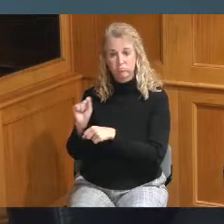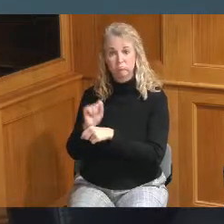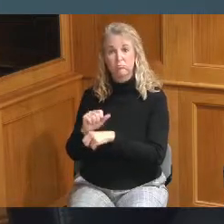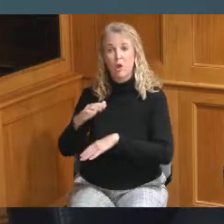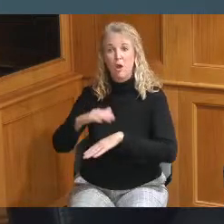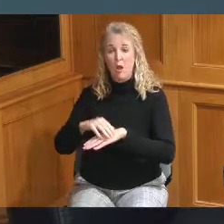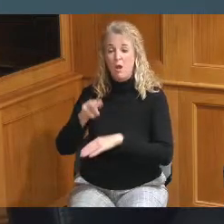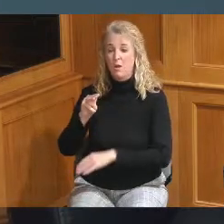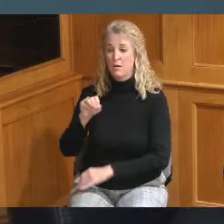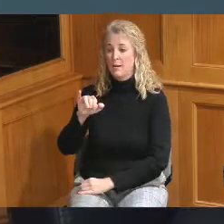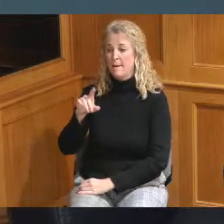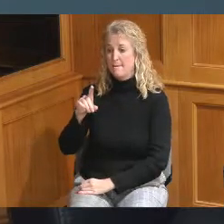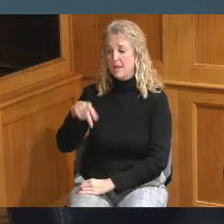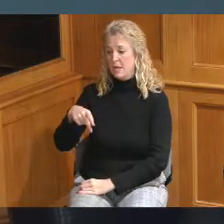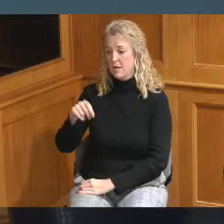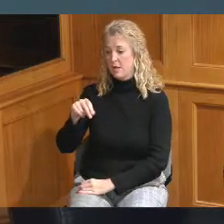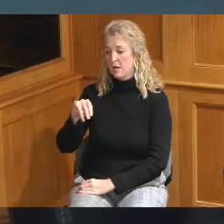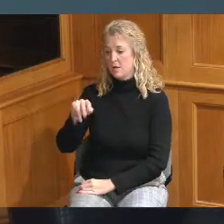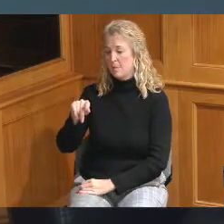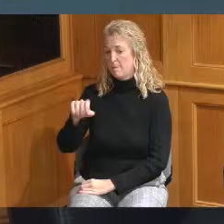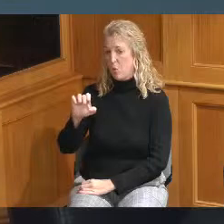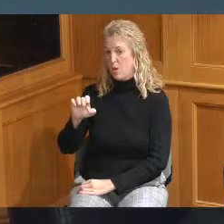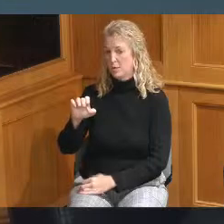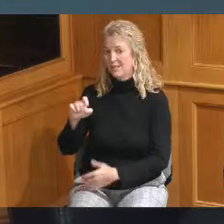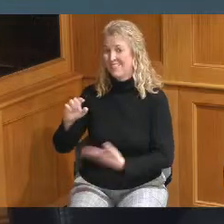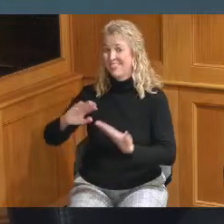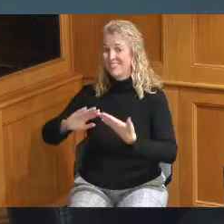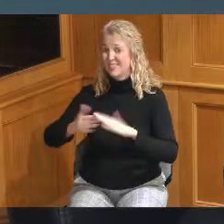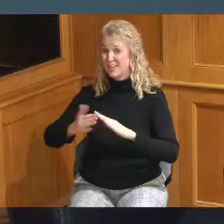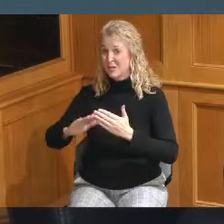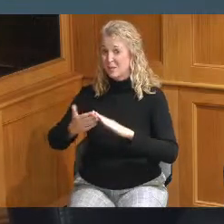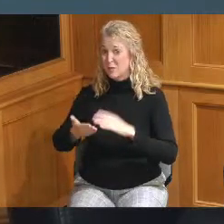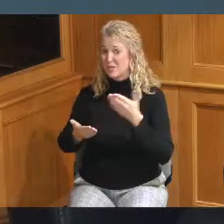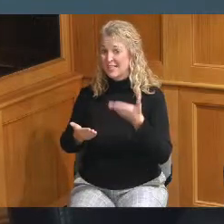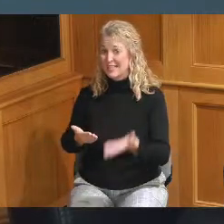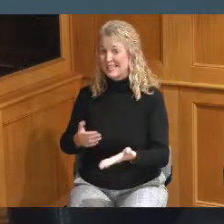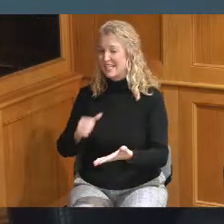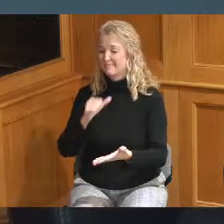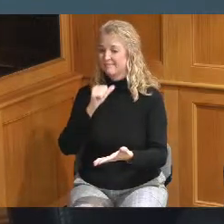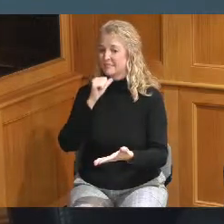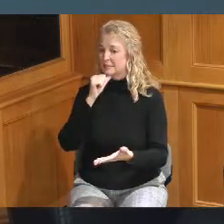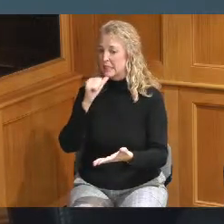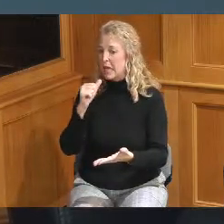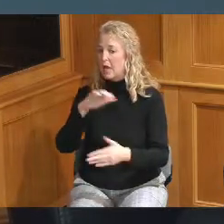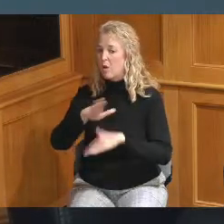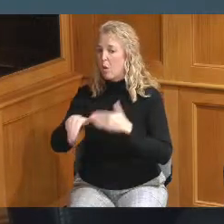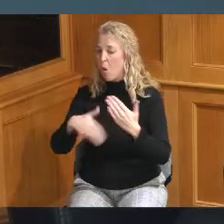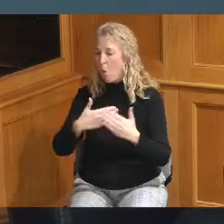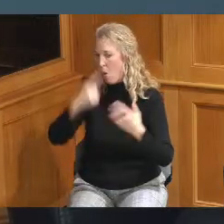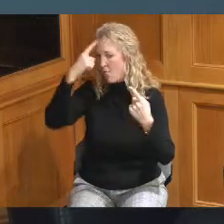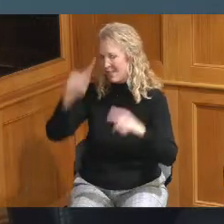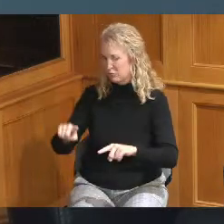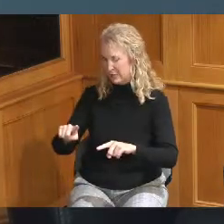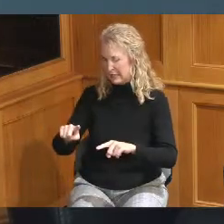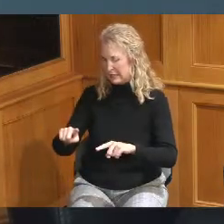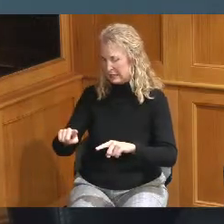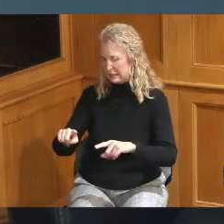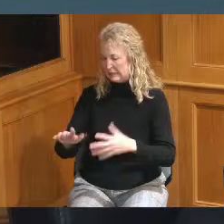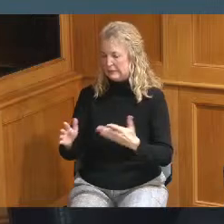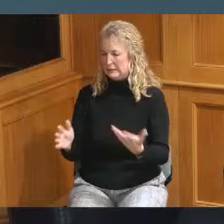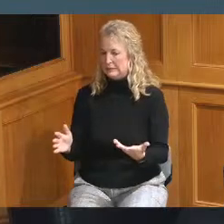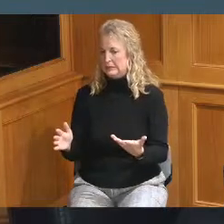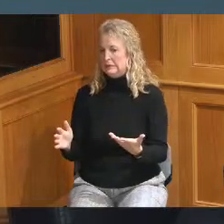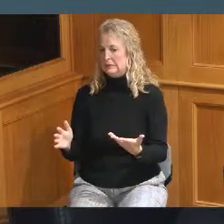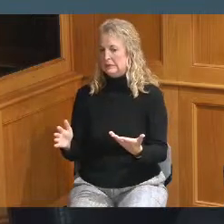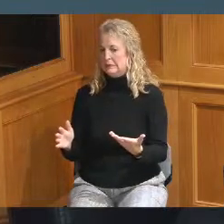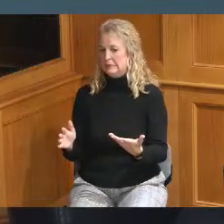Midpoint, that the community, my understanding, is not unified as far as what they want there at that spot.